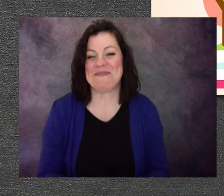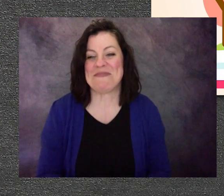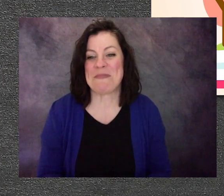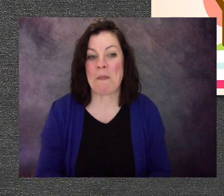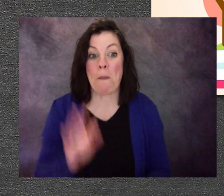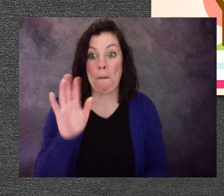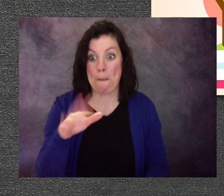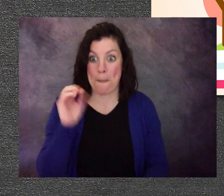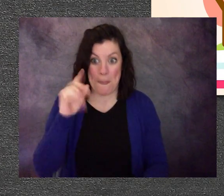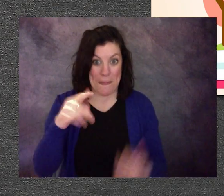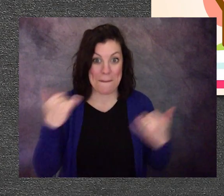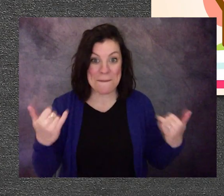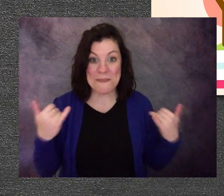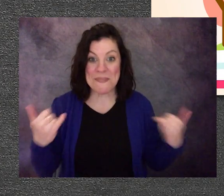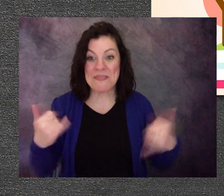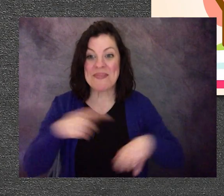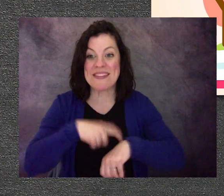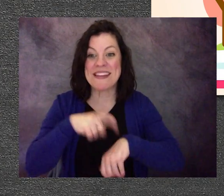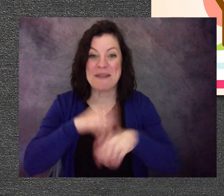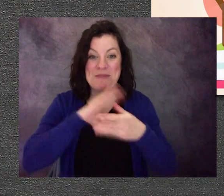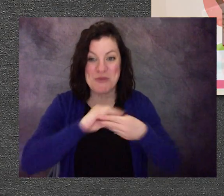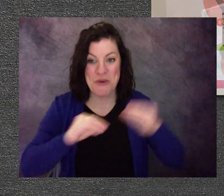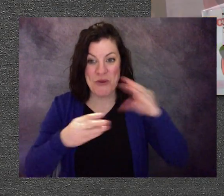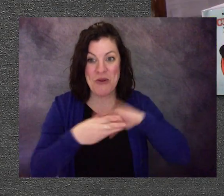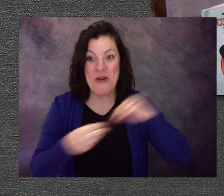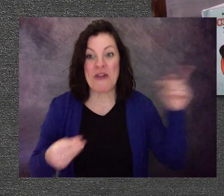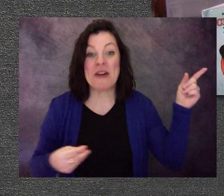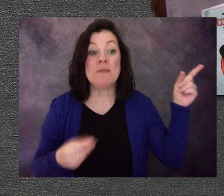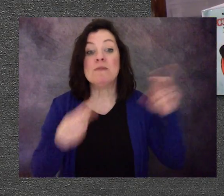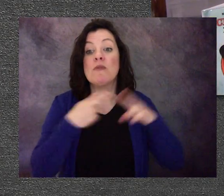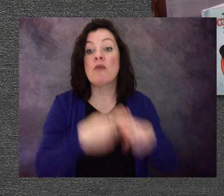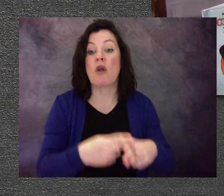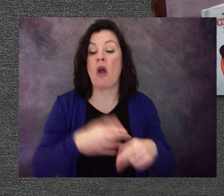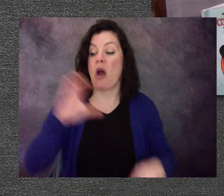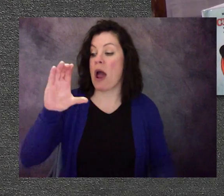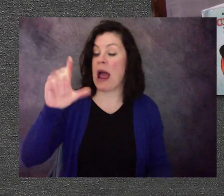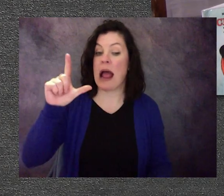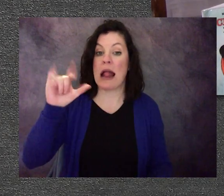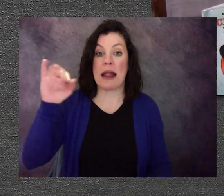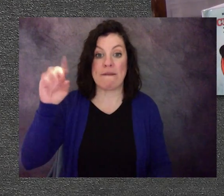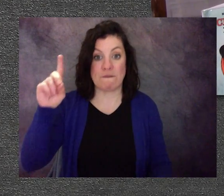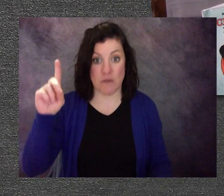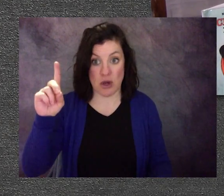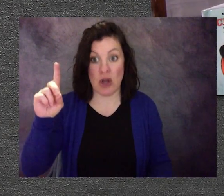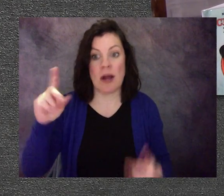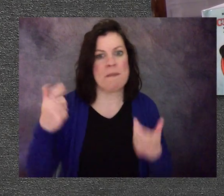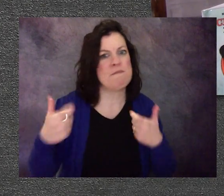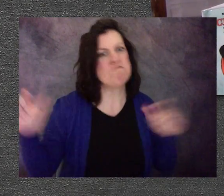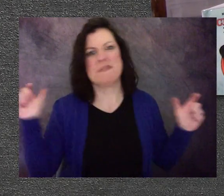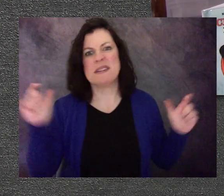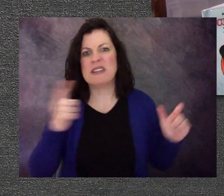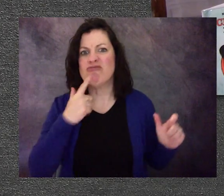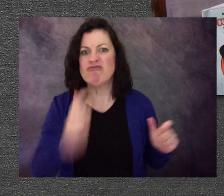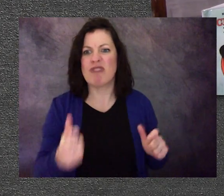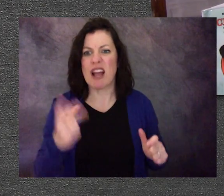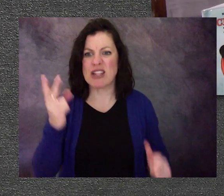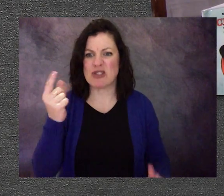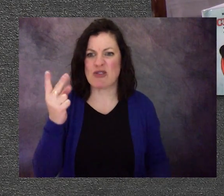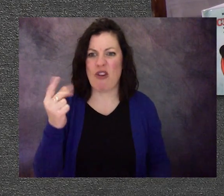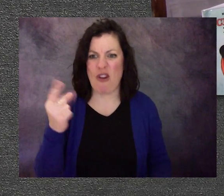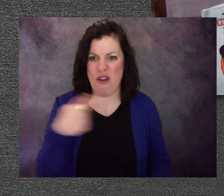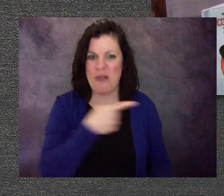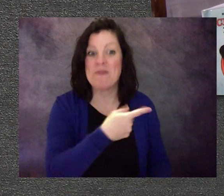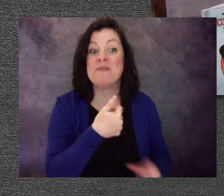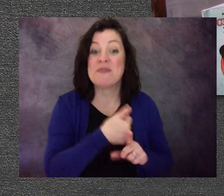Okay, so it's time to read our story, and this is called Clifford the Big Red Dog. And Clifford has a friend